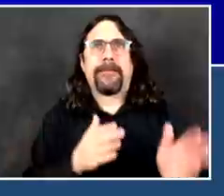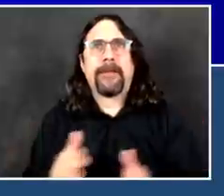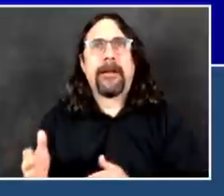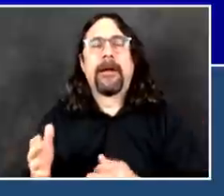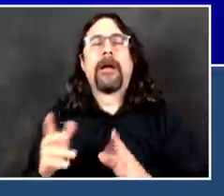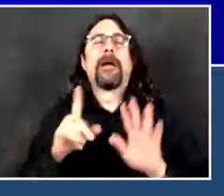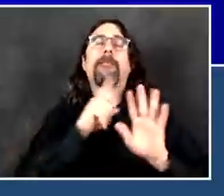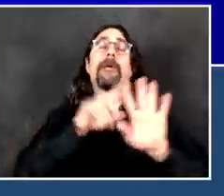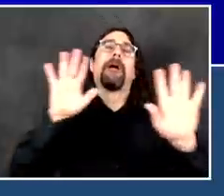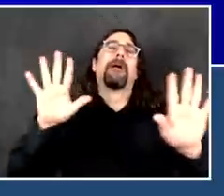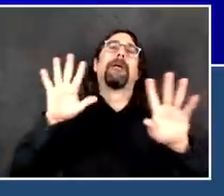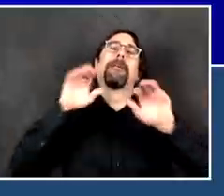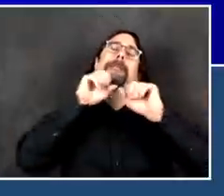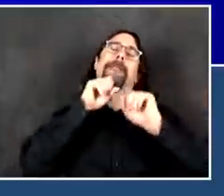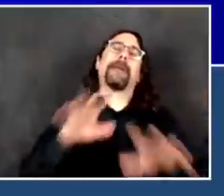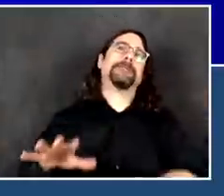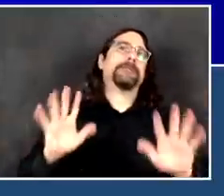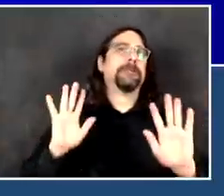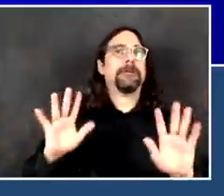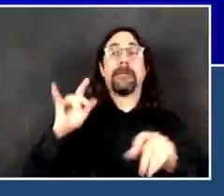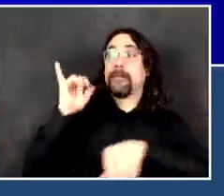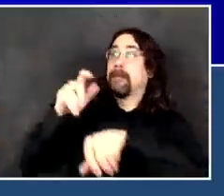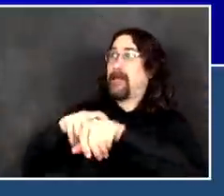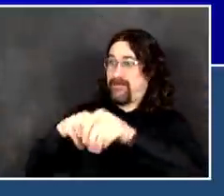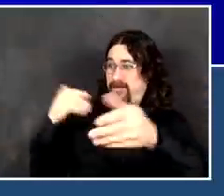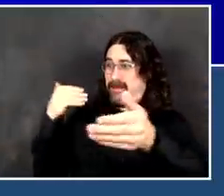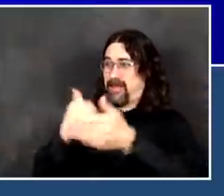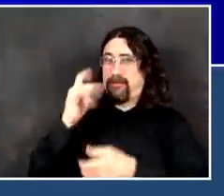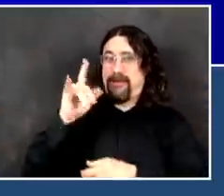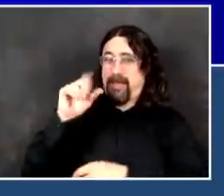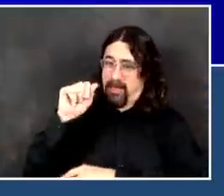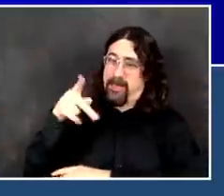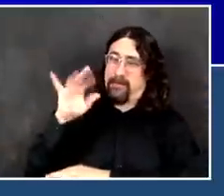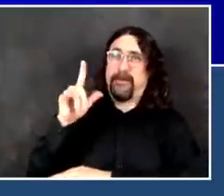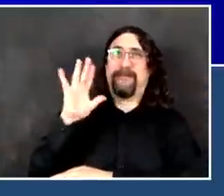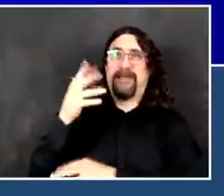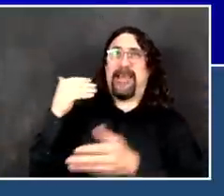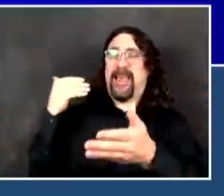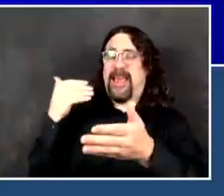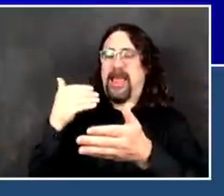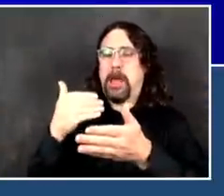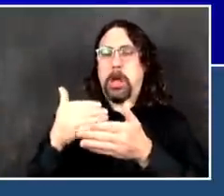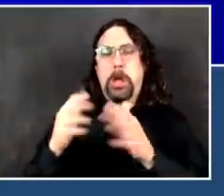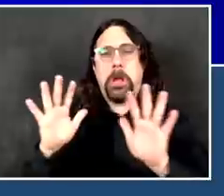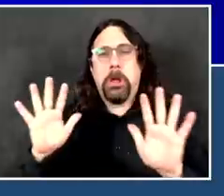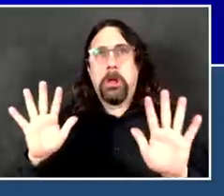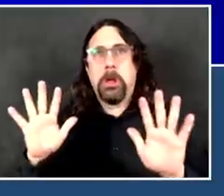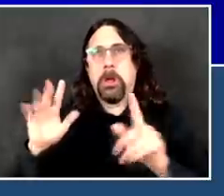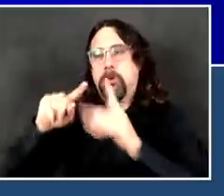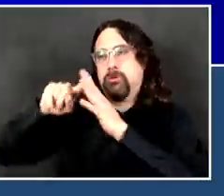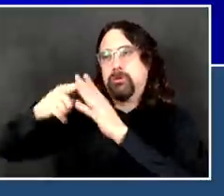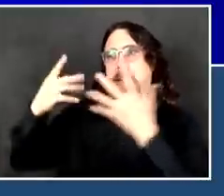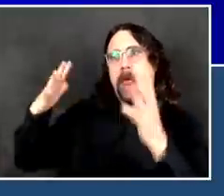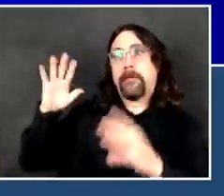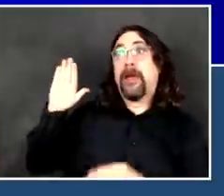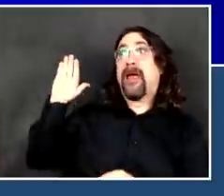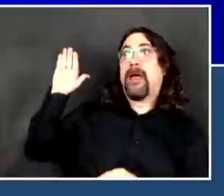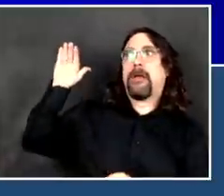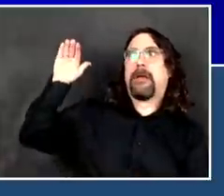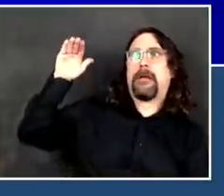you have done, all of you. The social distancing, the shelter in place, all of the things that have been making a difference. So